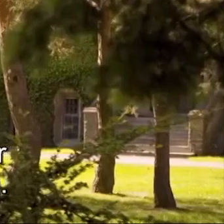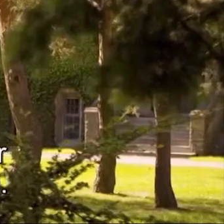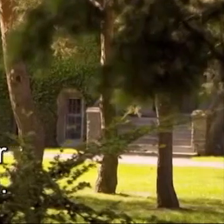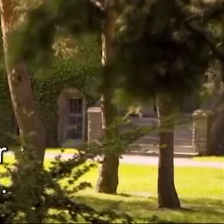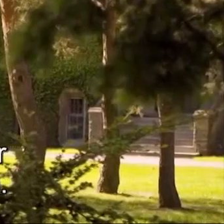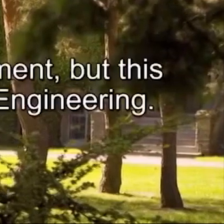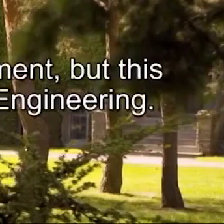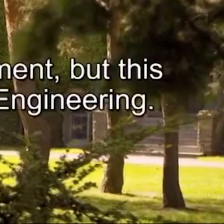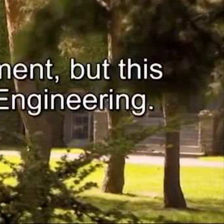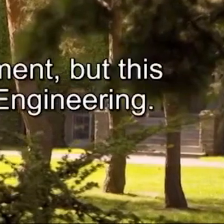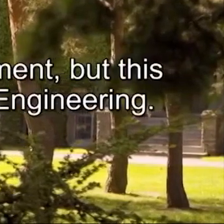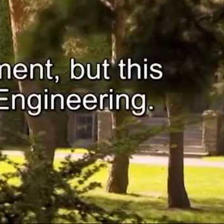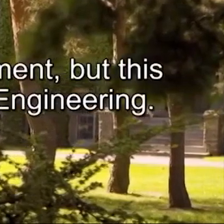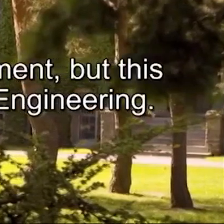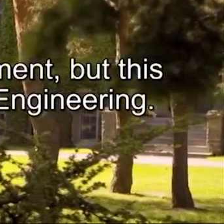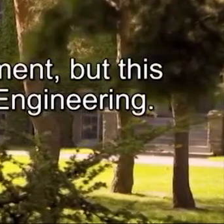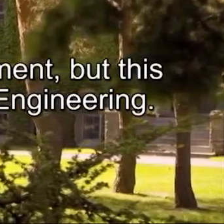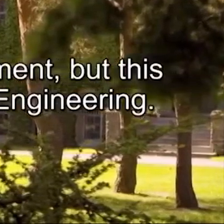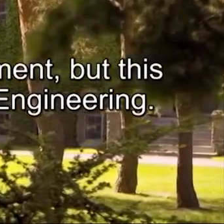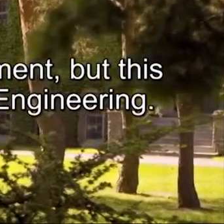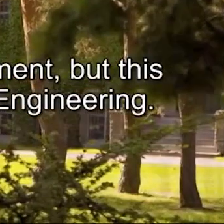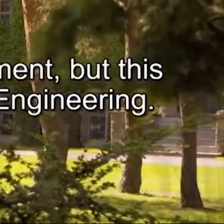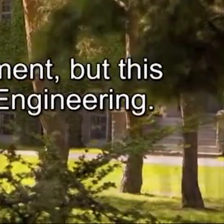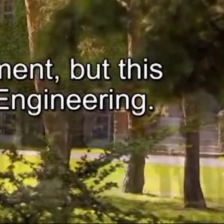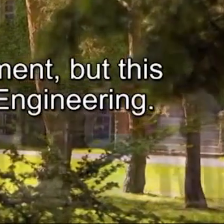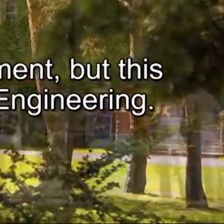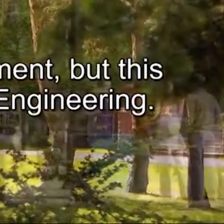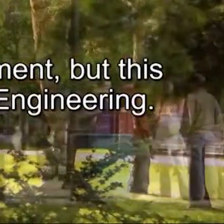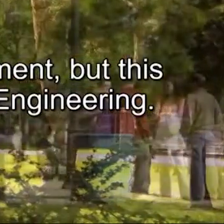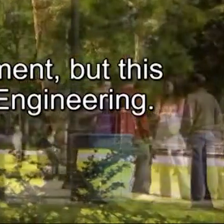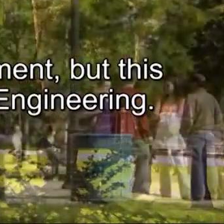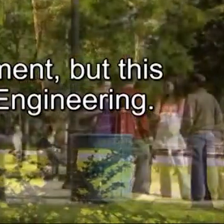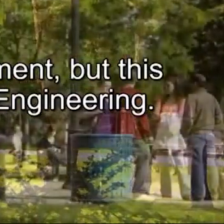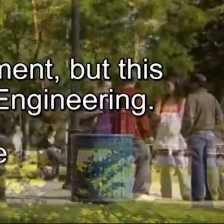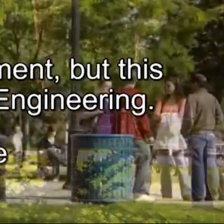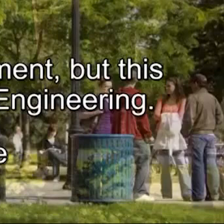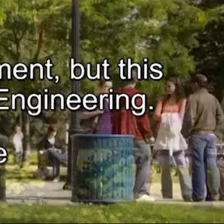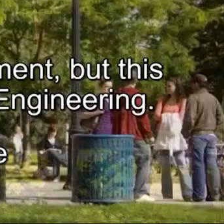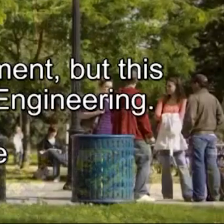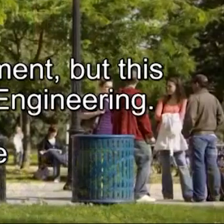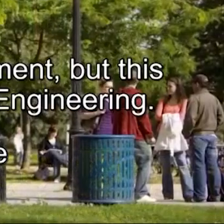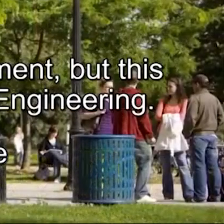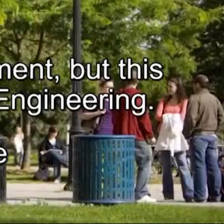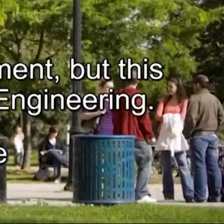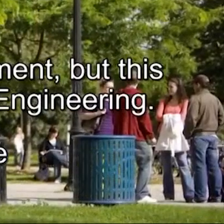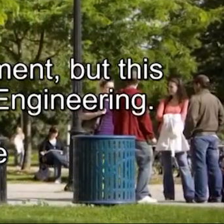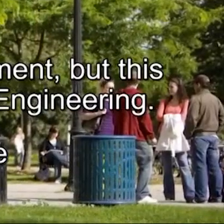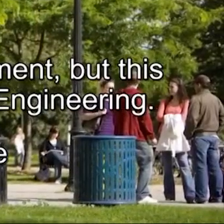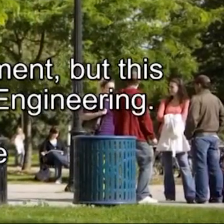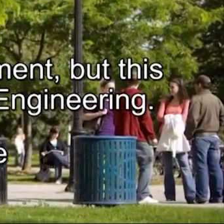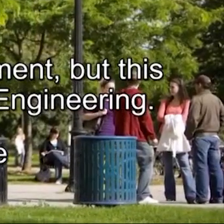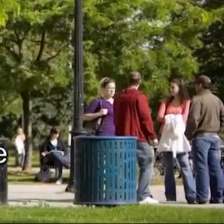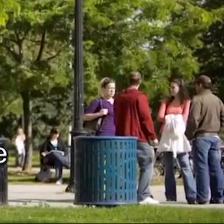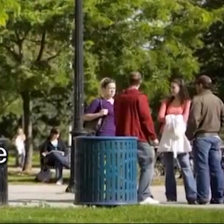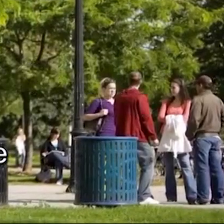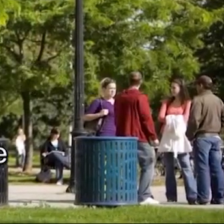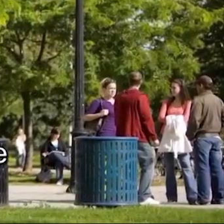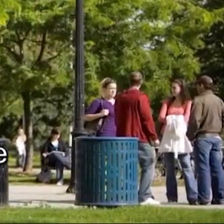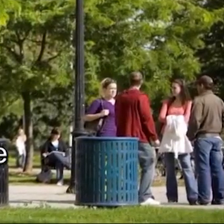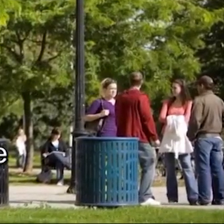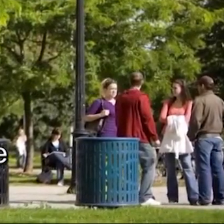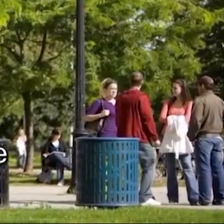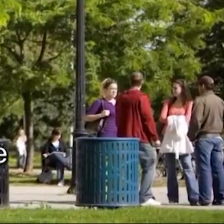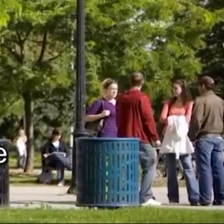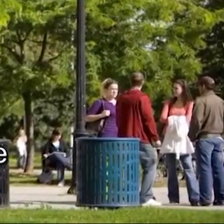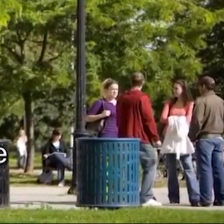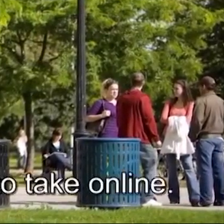I work in the chemical engineering department, but this course is not going to be about chemical engineering. My goal is to make the next 5 modules